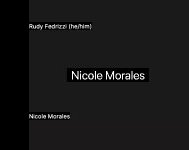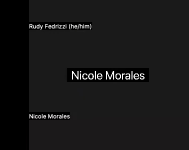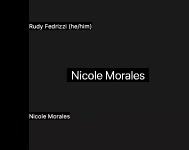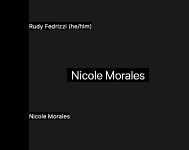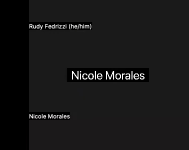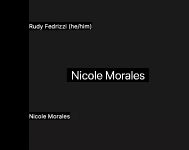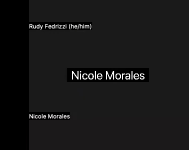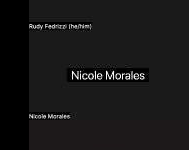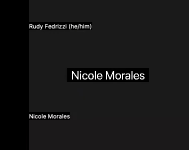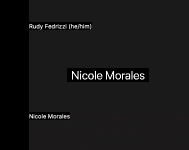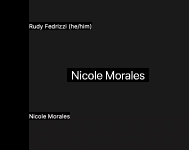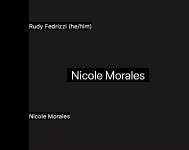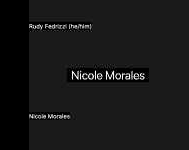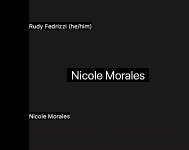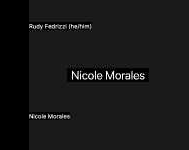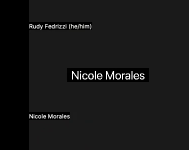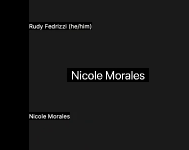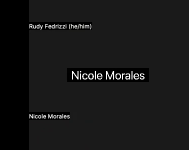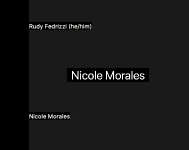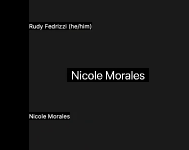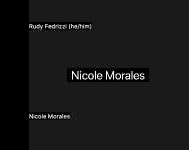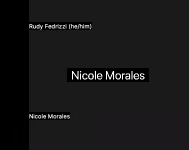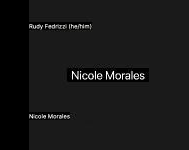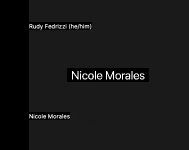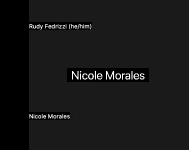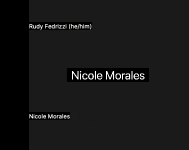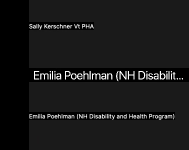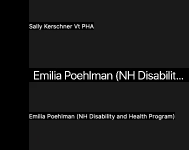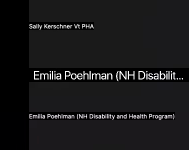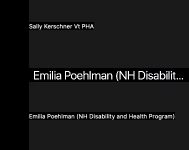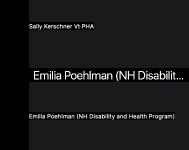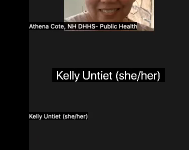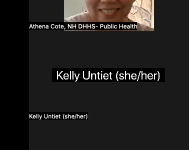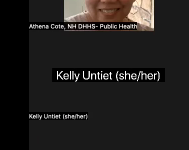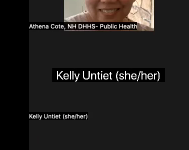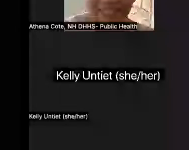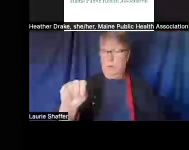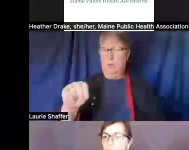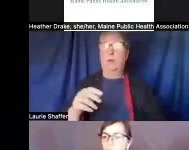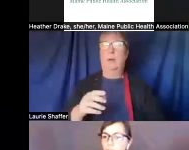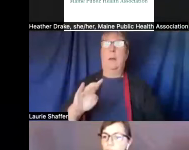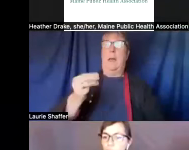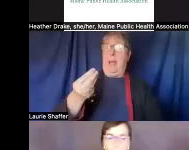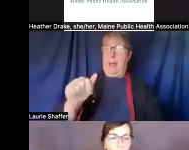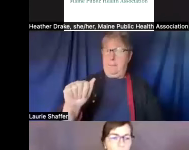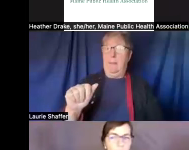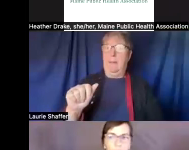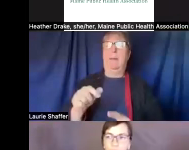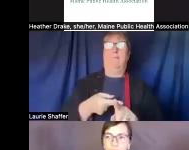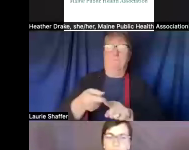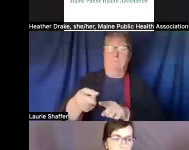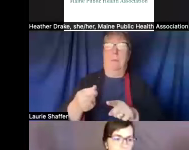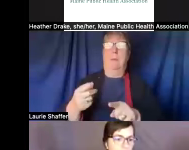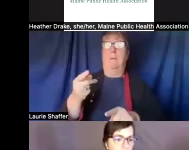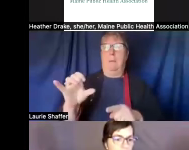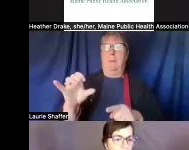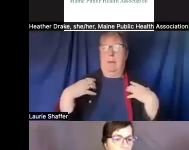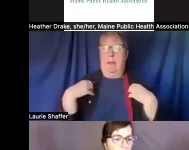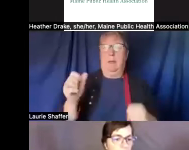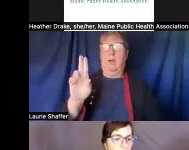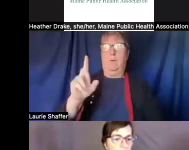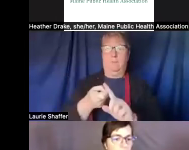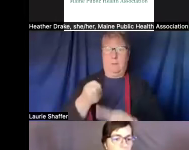DHHS. Just a little bit about me. I received my master's degree in public health from the University of New Hampshire, and then